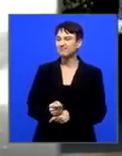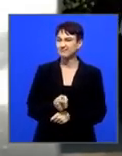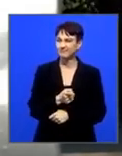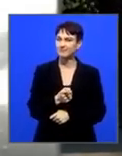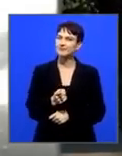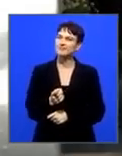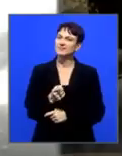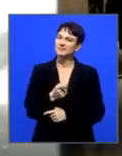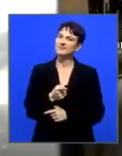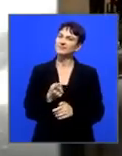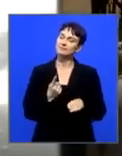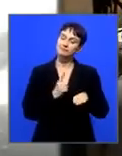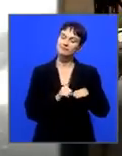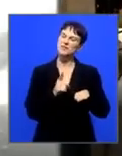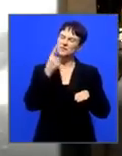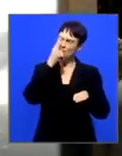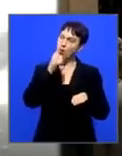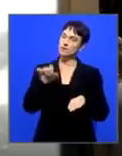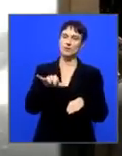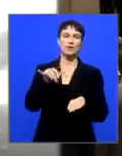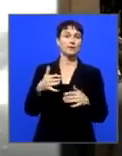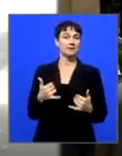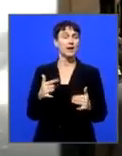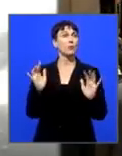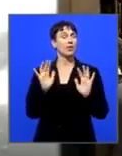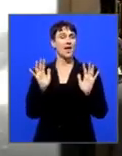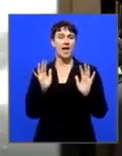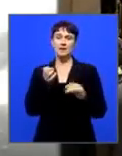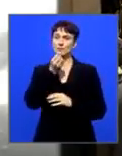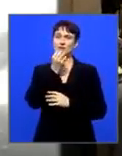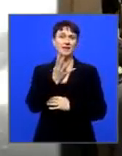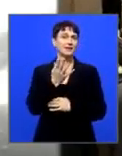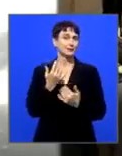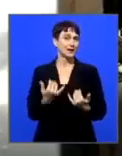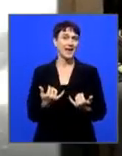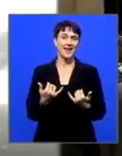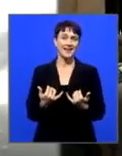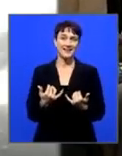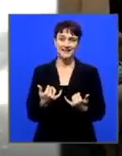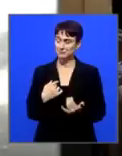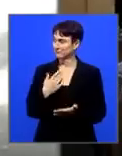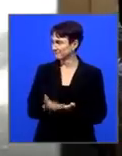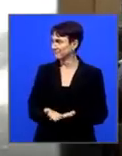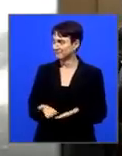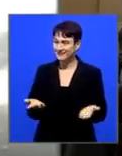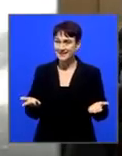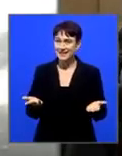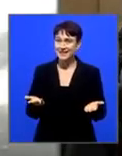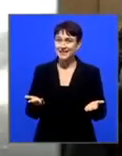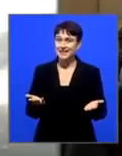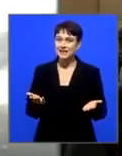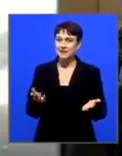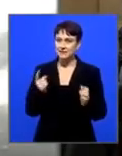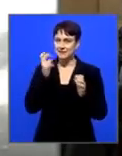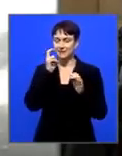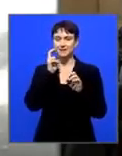for South Africans. It really is. The weather playing along much better today for you, if I must say so. Well, as we've said, you